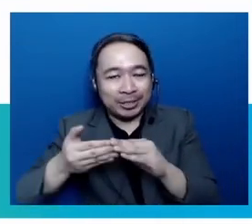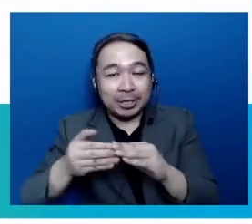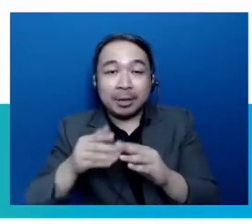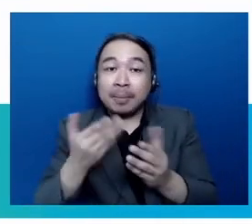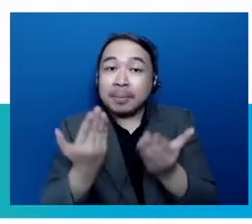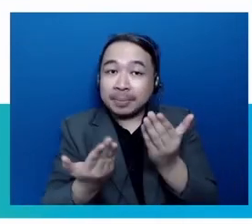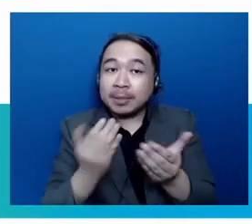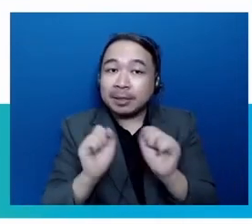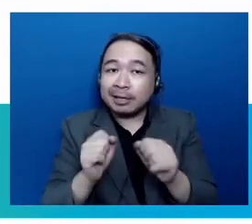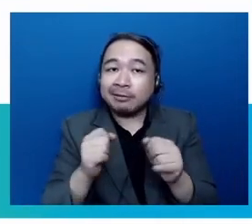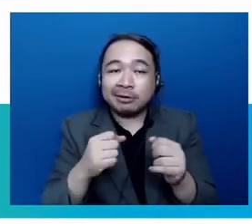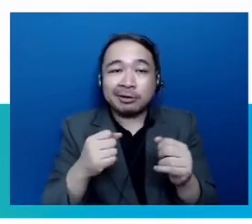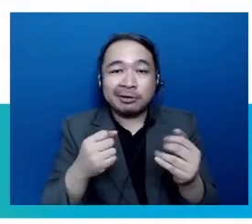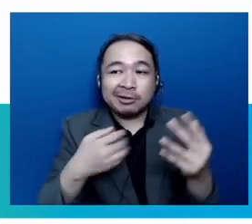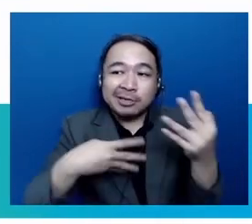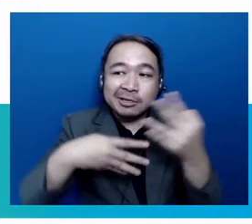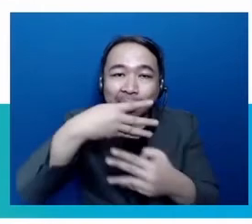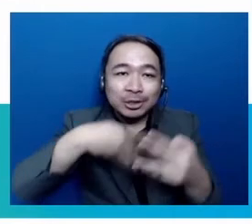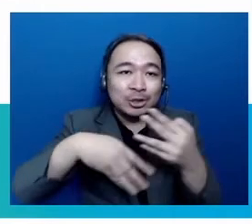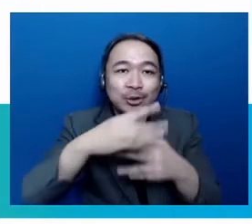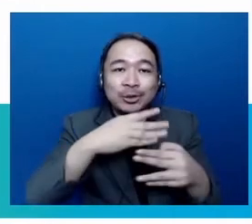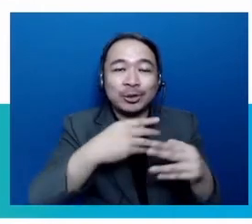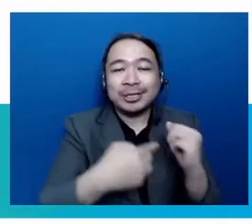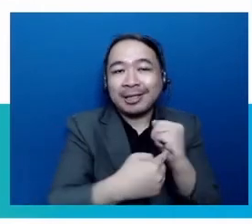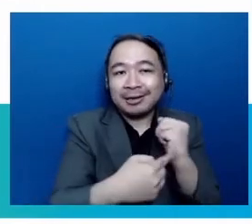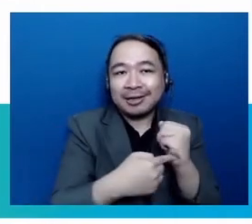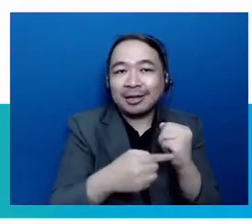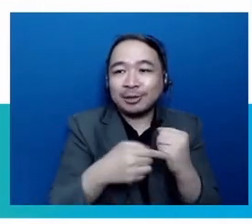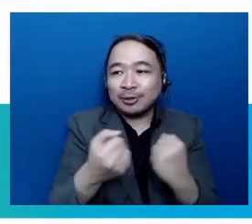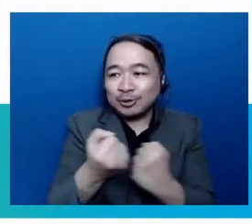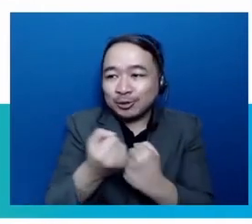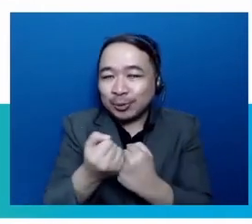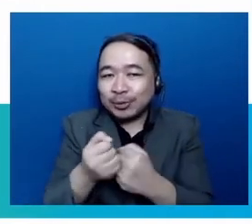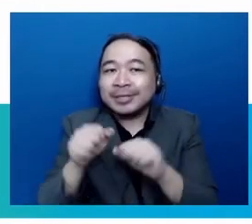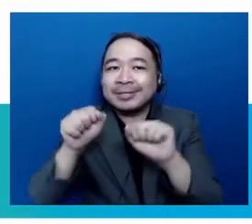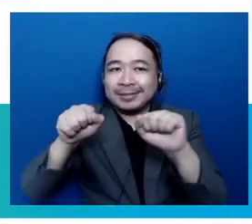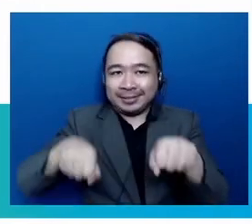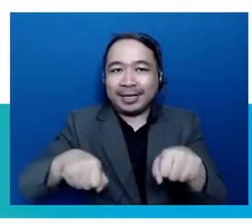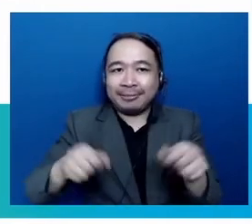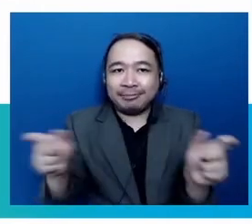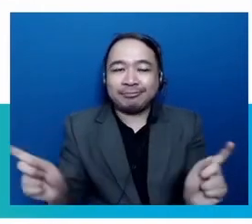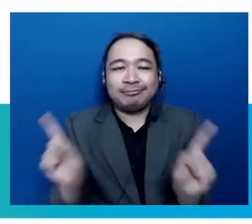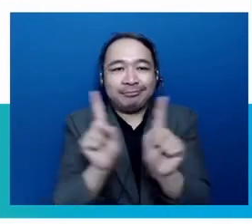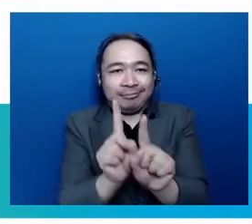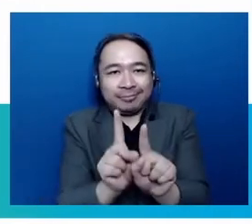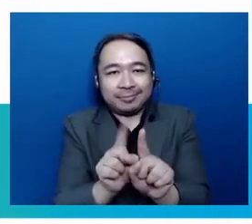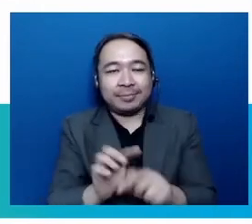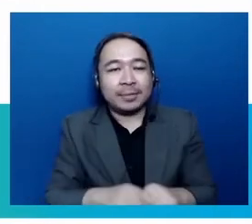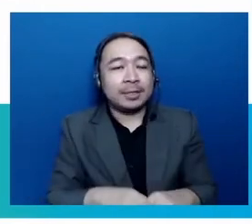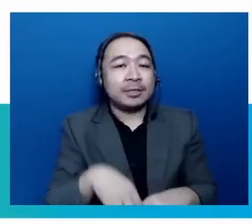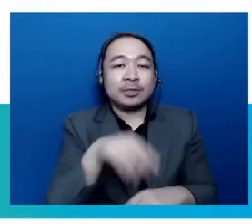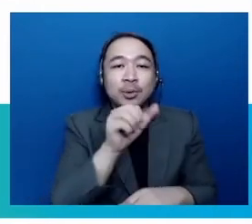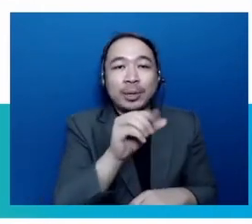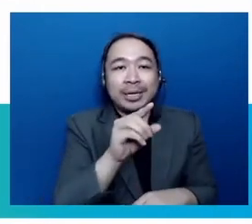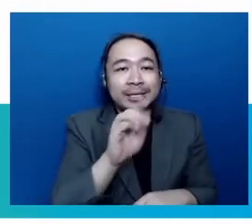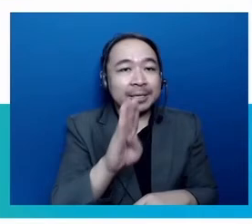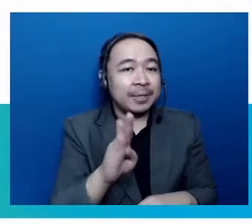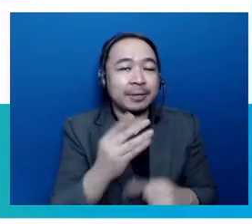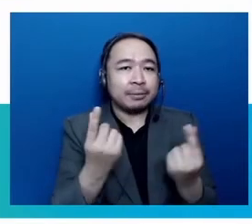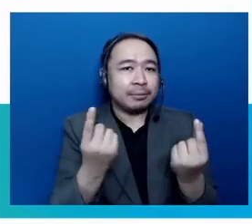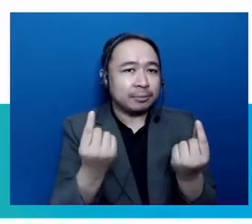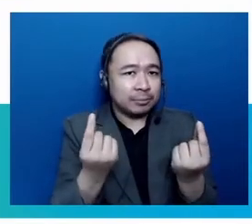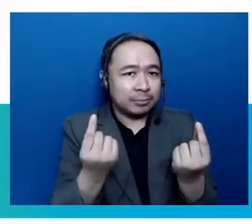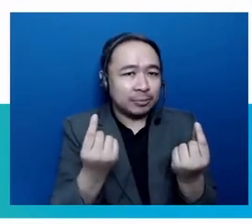interaction through technical assistance. So what we have been doing as ADB, we've been working with